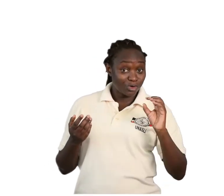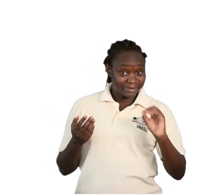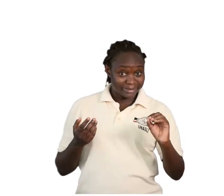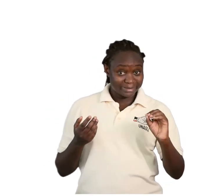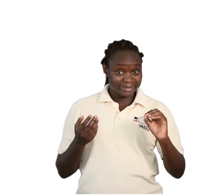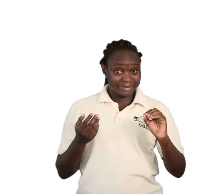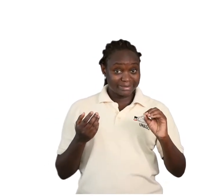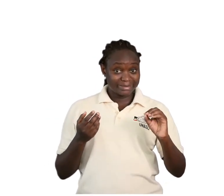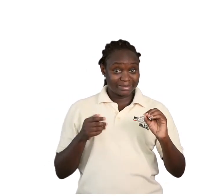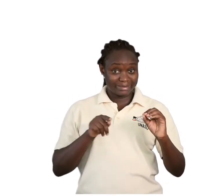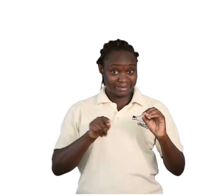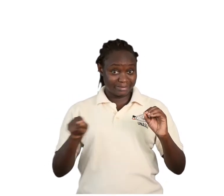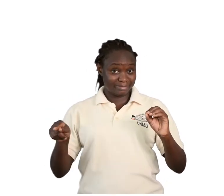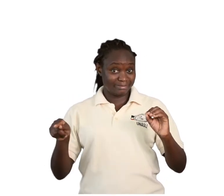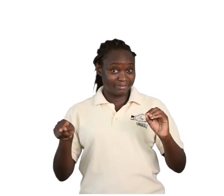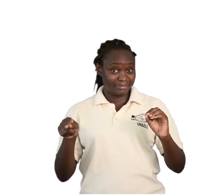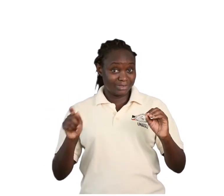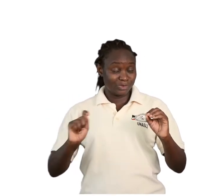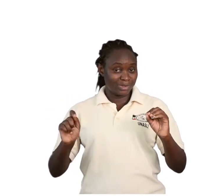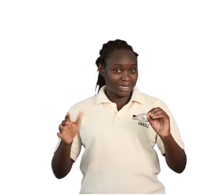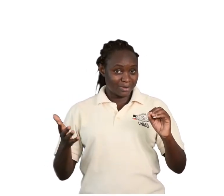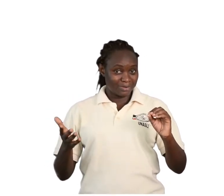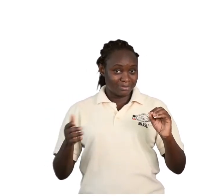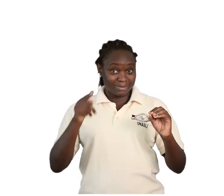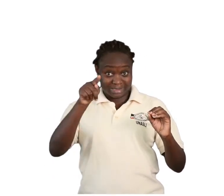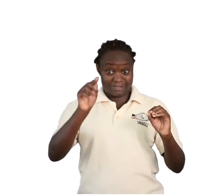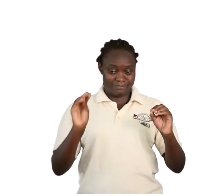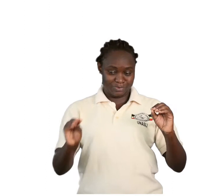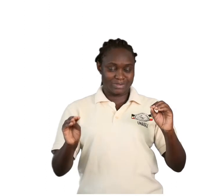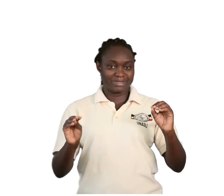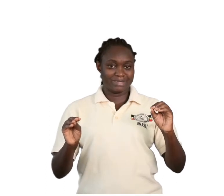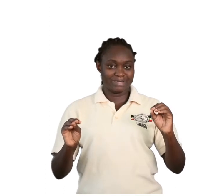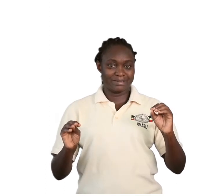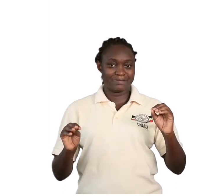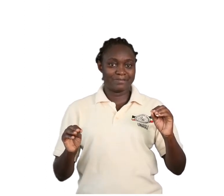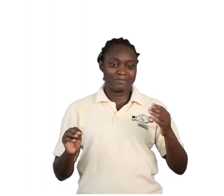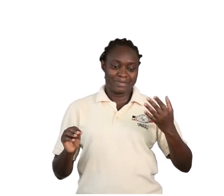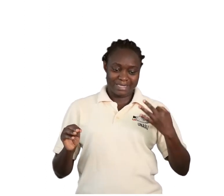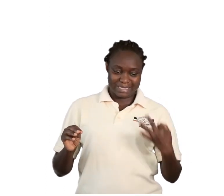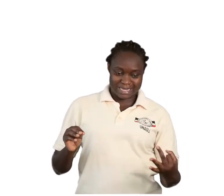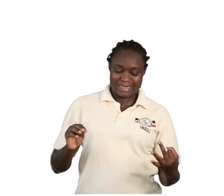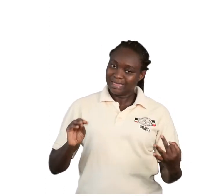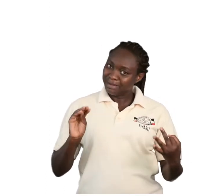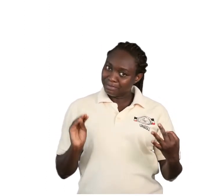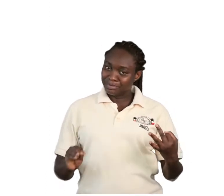40 will equal to, write it there. Then 3.